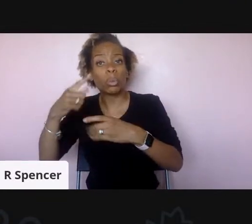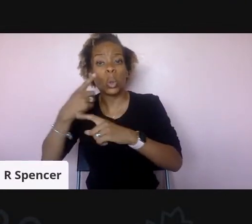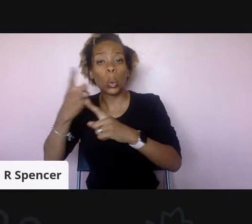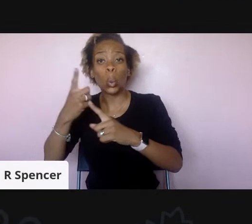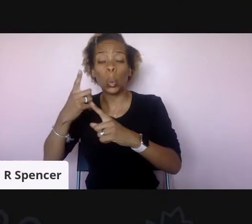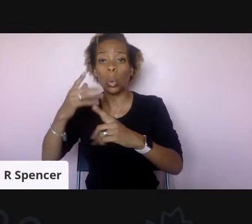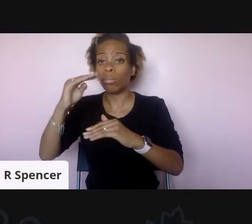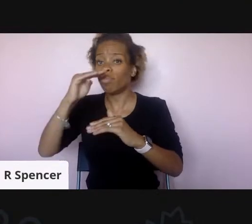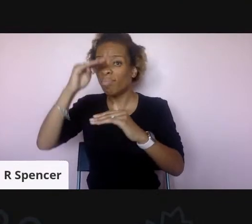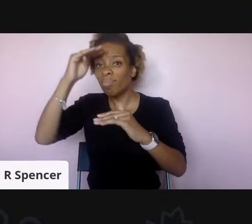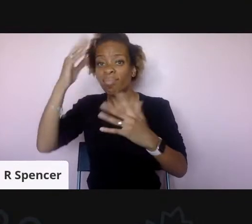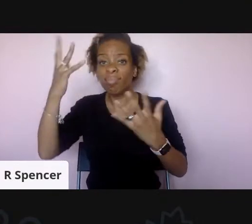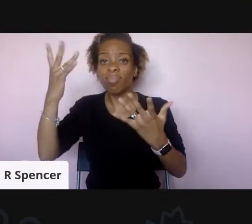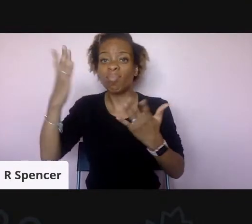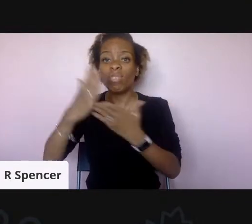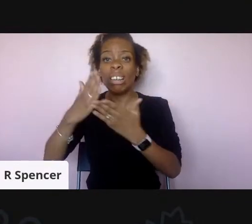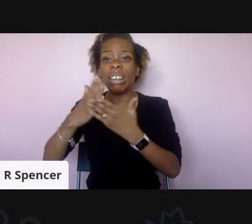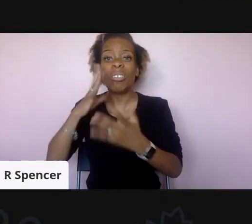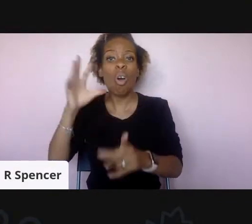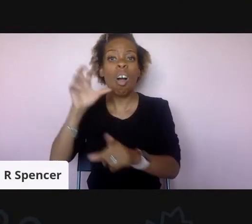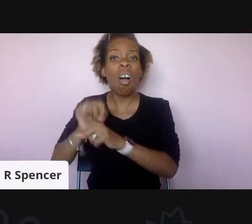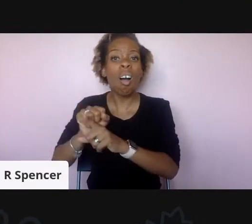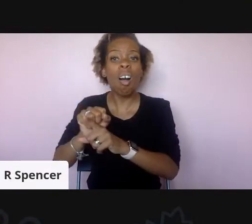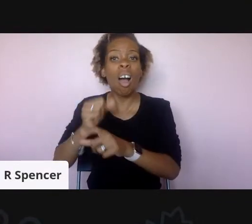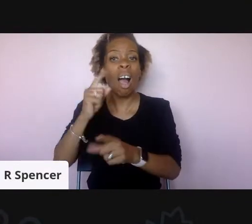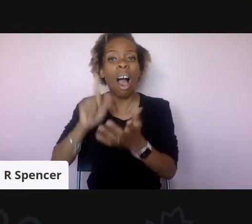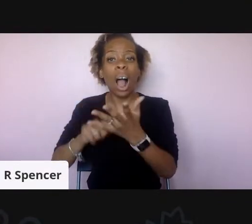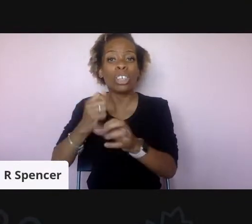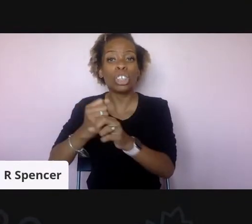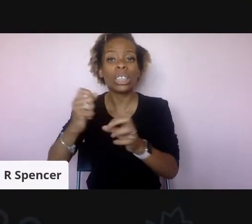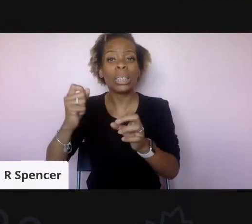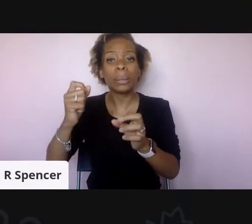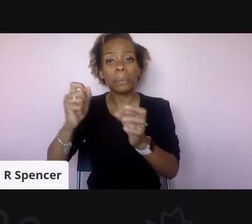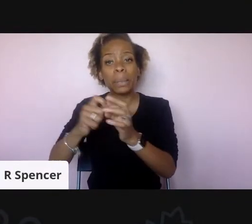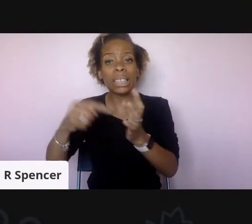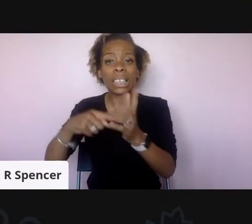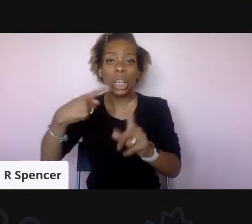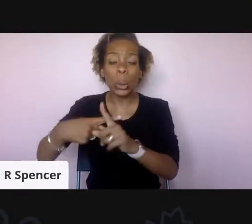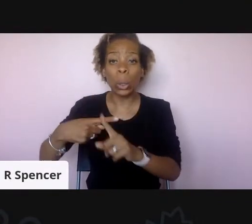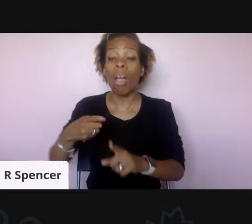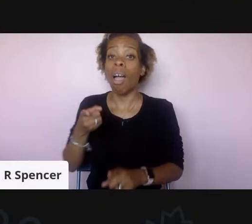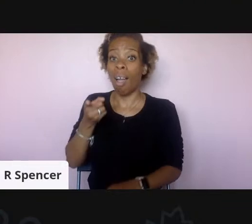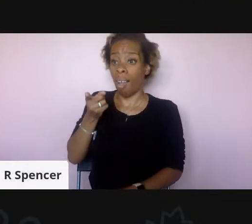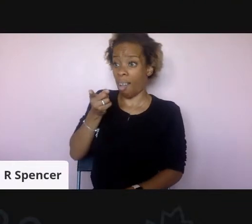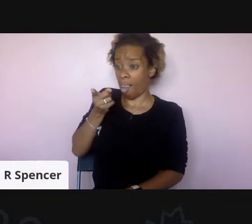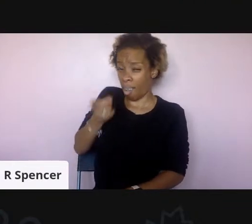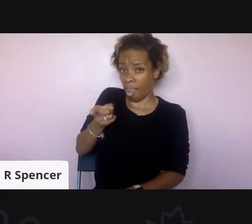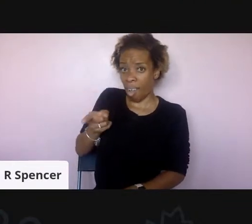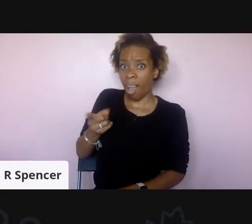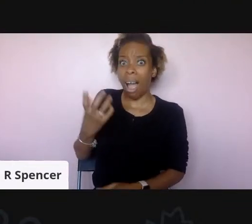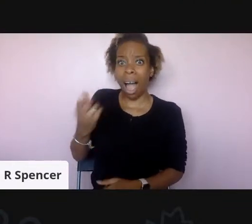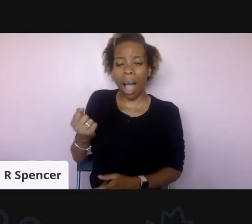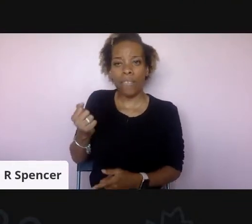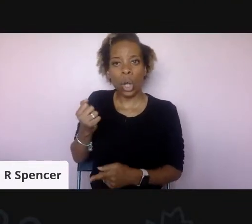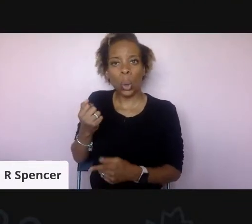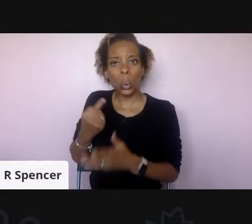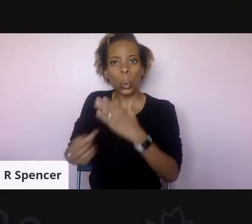in GLGBT will probably have unique perspectives on policies and practices of the institution.